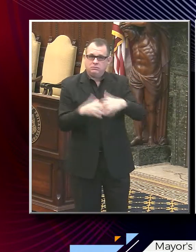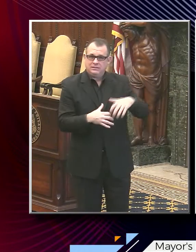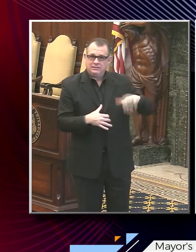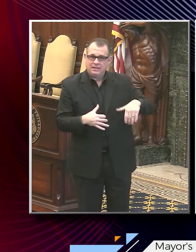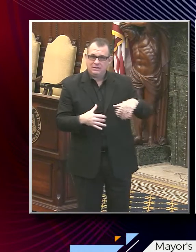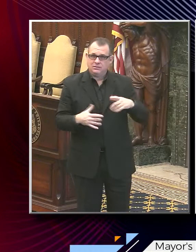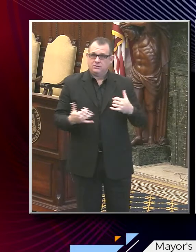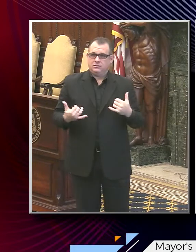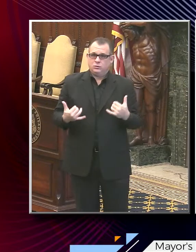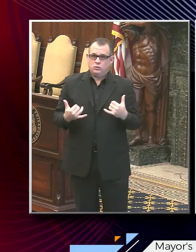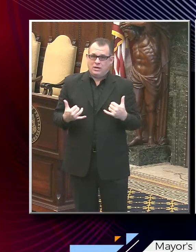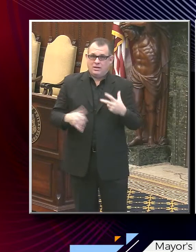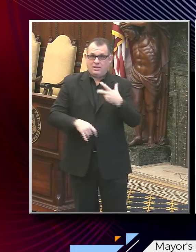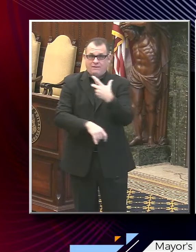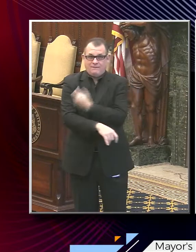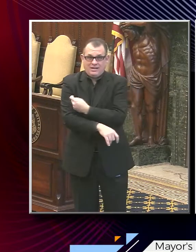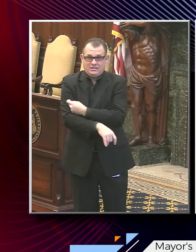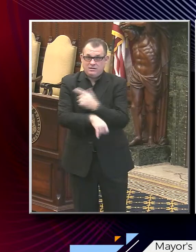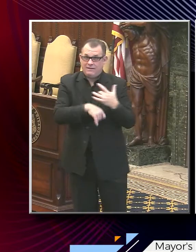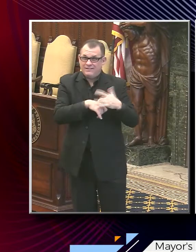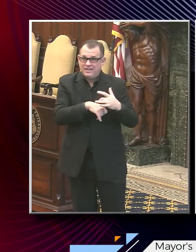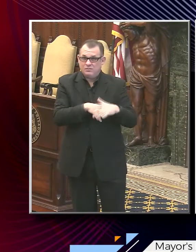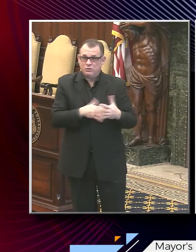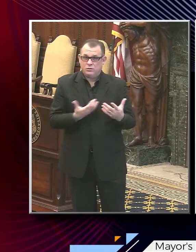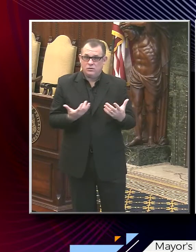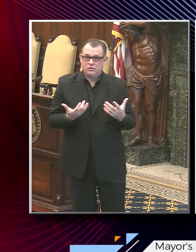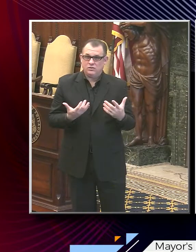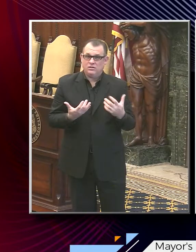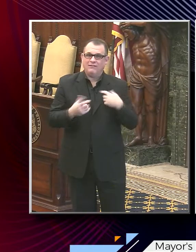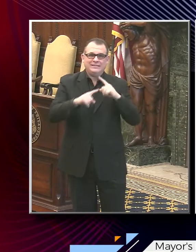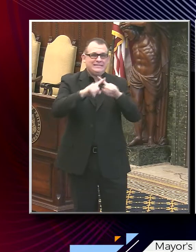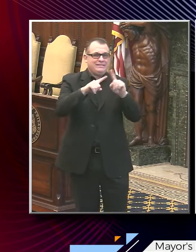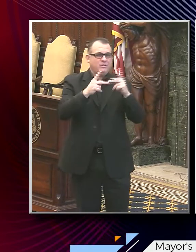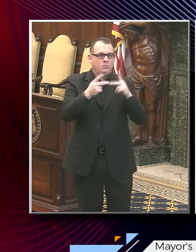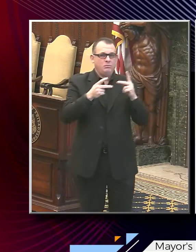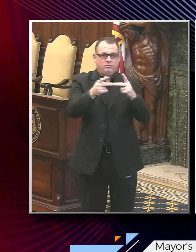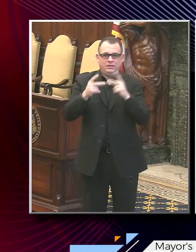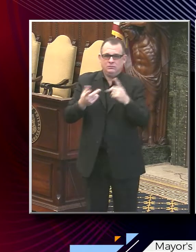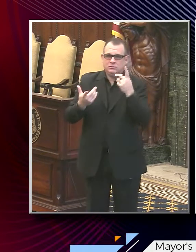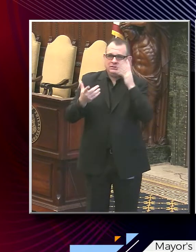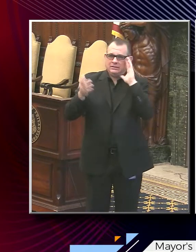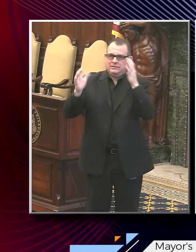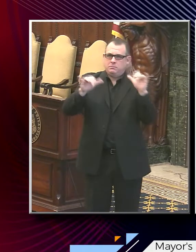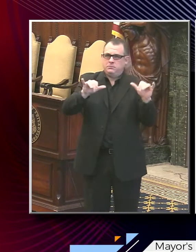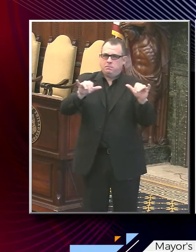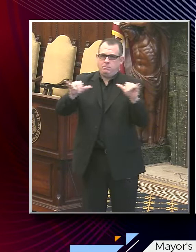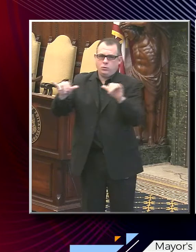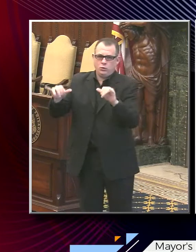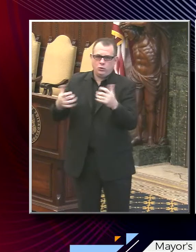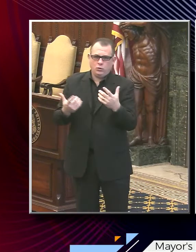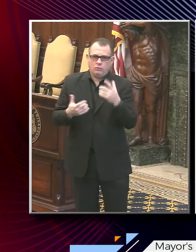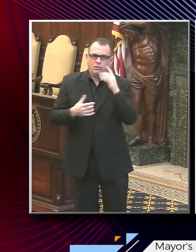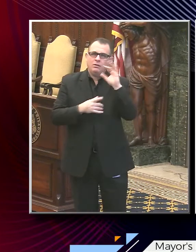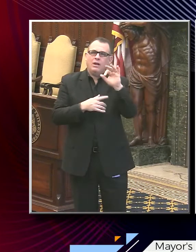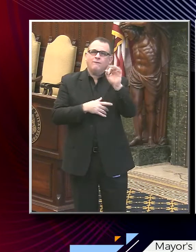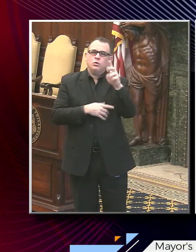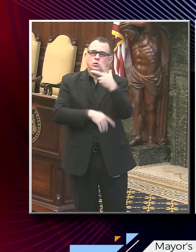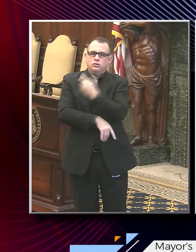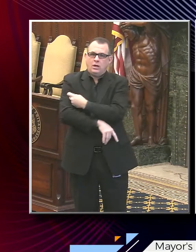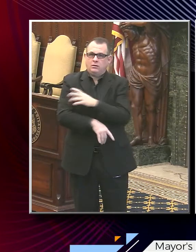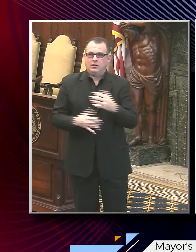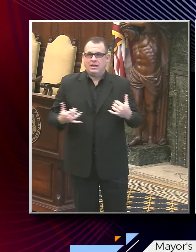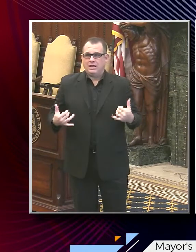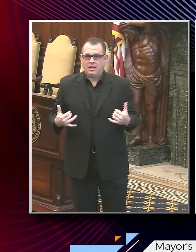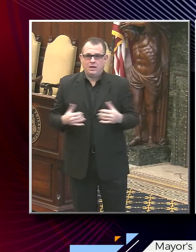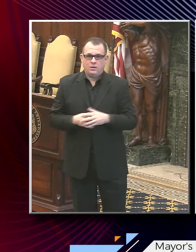here's what I can tell you today. The vaccine will be available at a combination of sites, similar to where flu vaccine is available